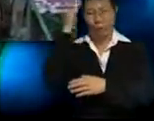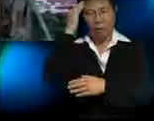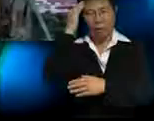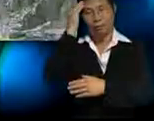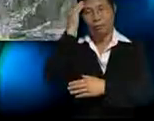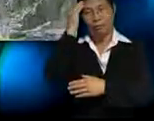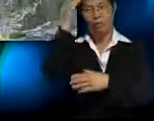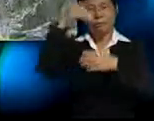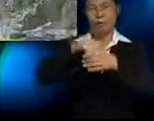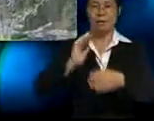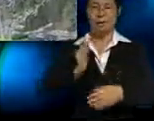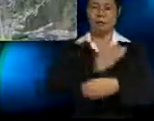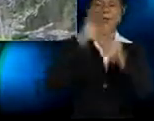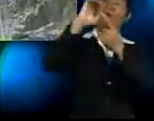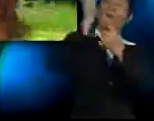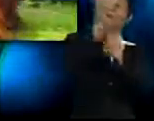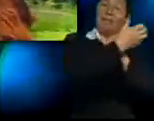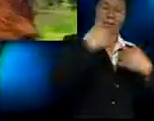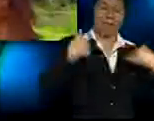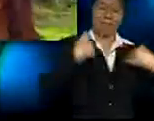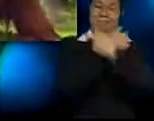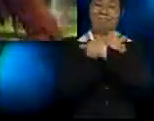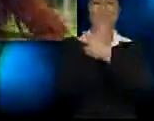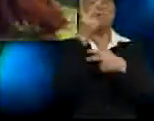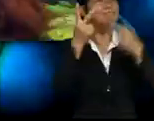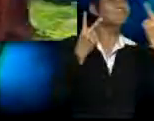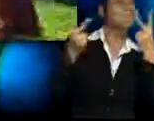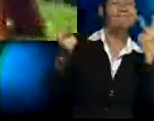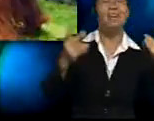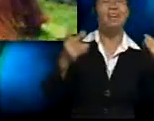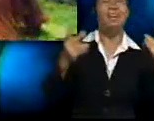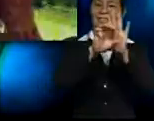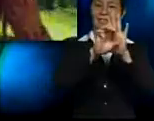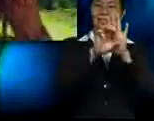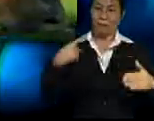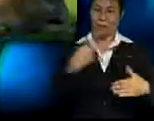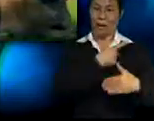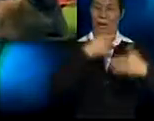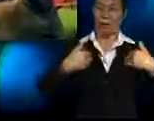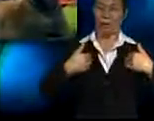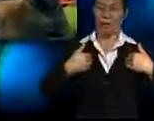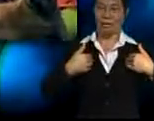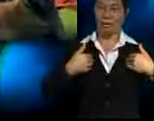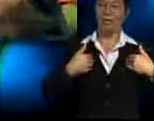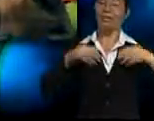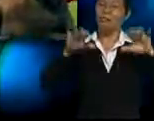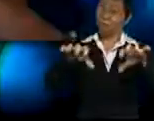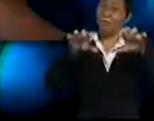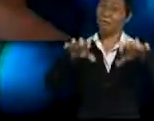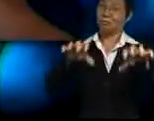them in our environment. For example, we have the domesticated